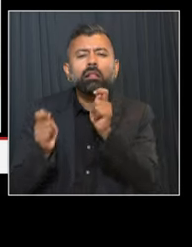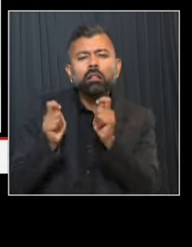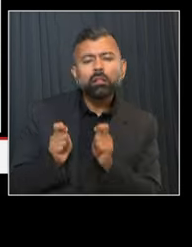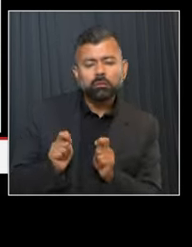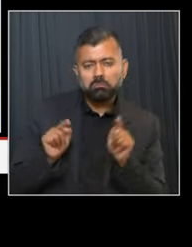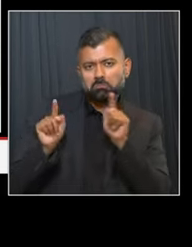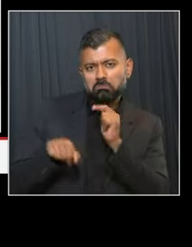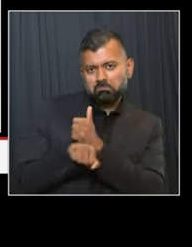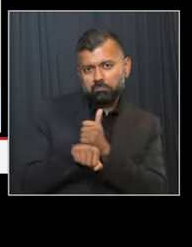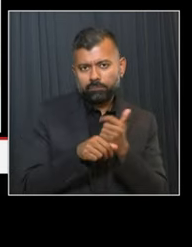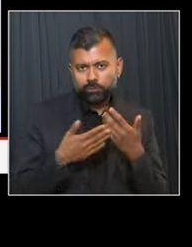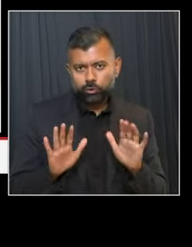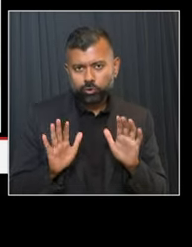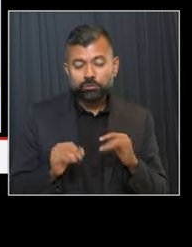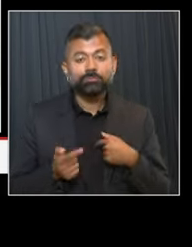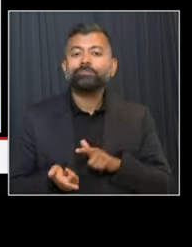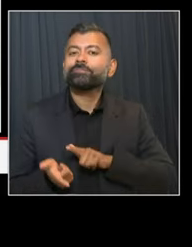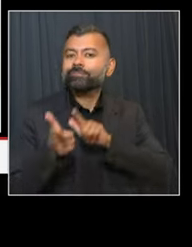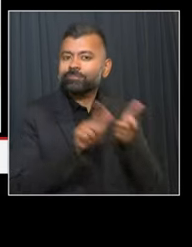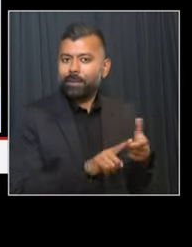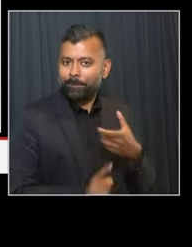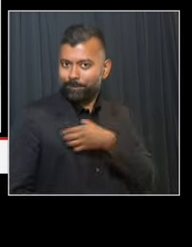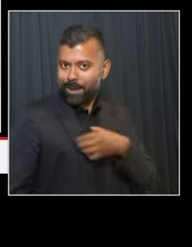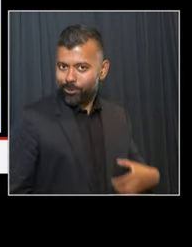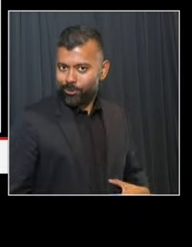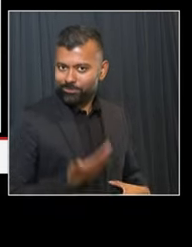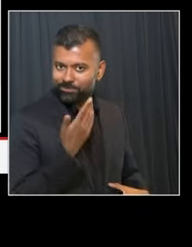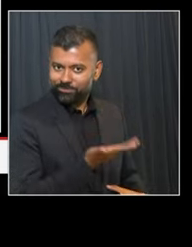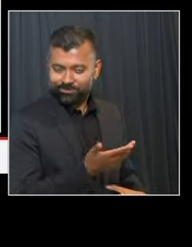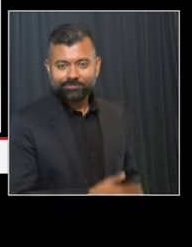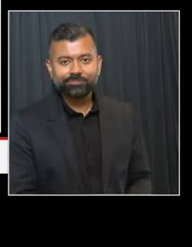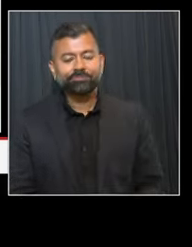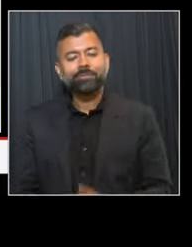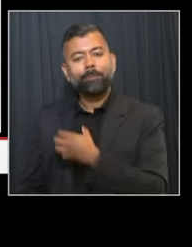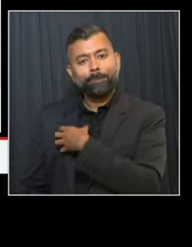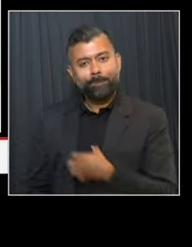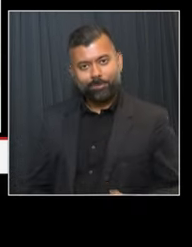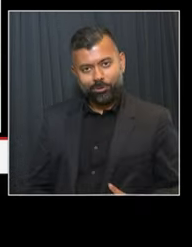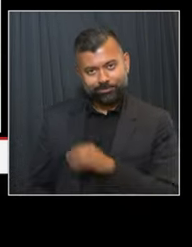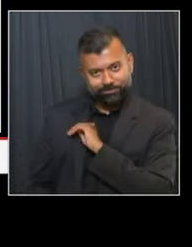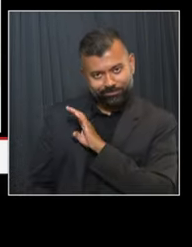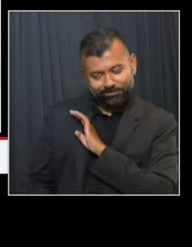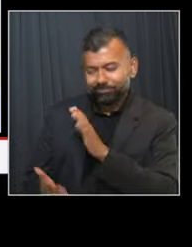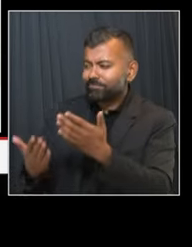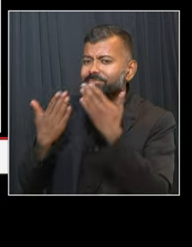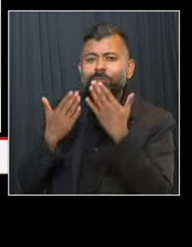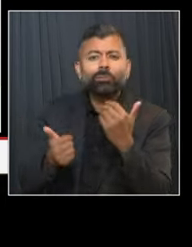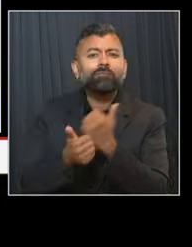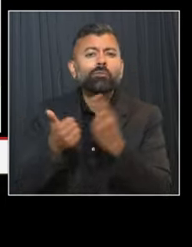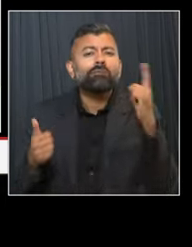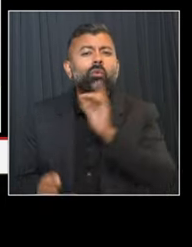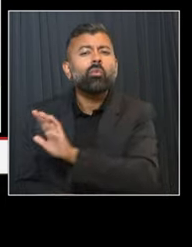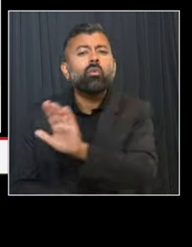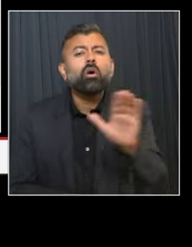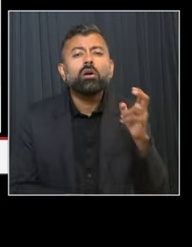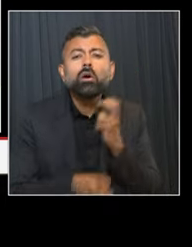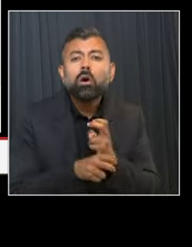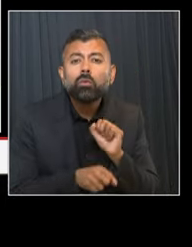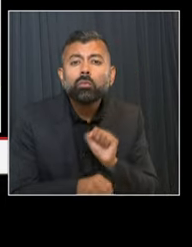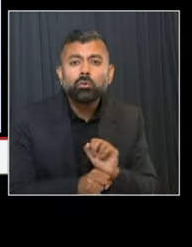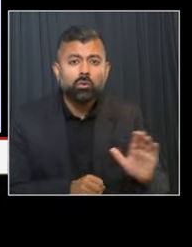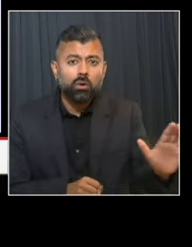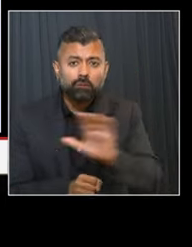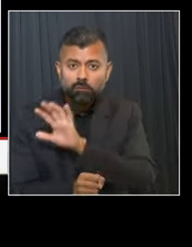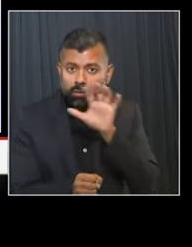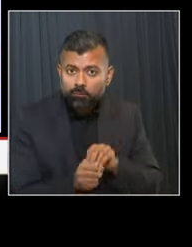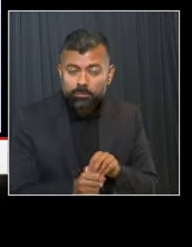I want to thank everybody for their hard work and participation. Council members, I want to thank you and acknowledge your